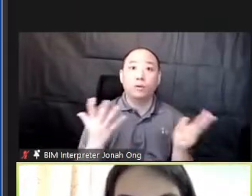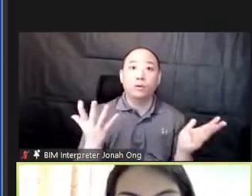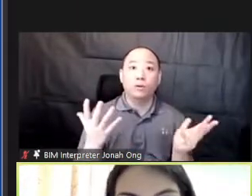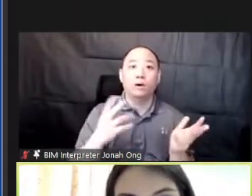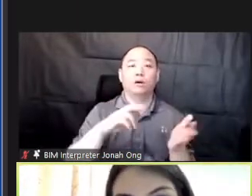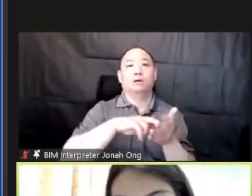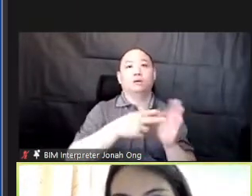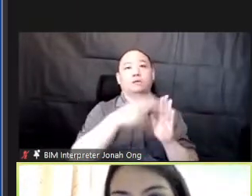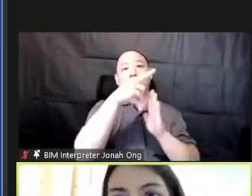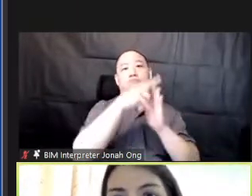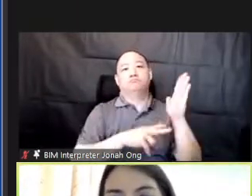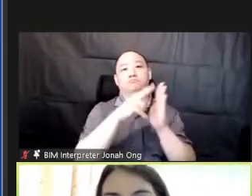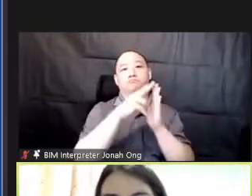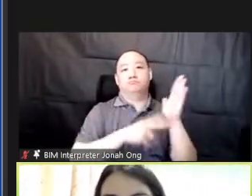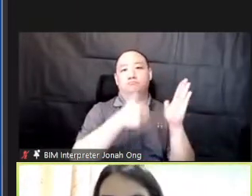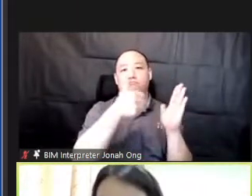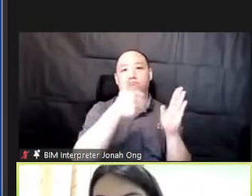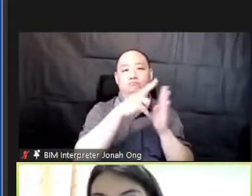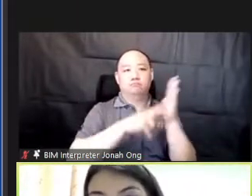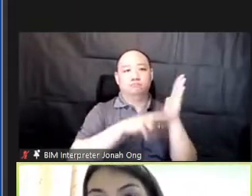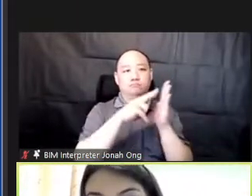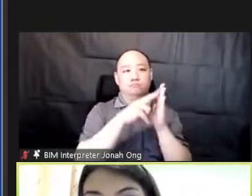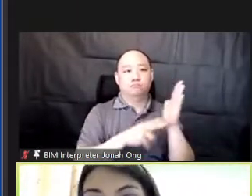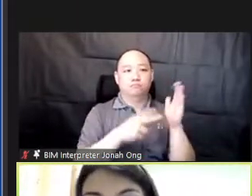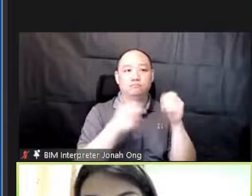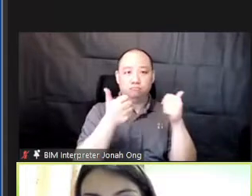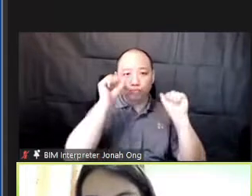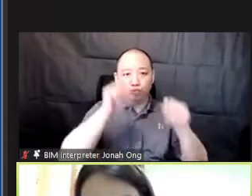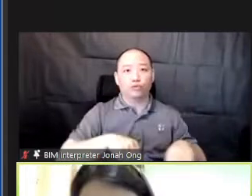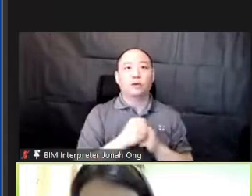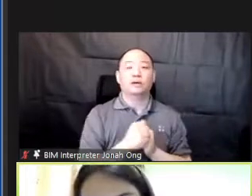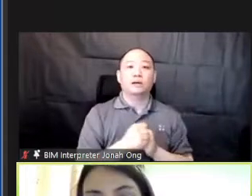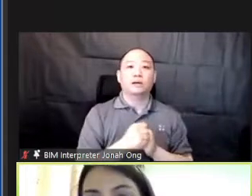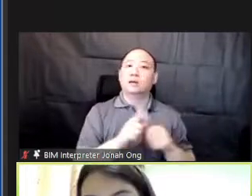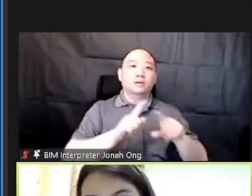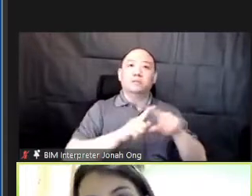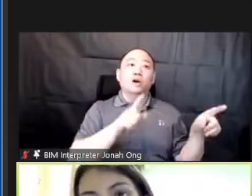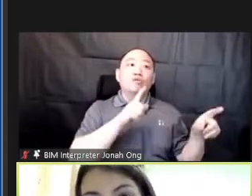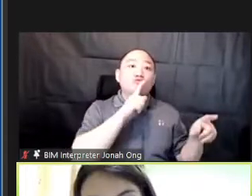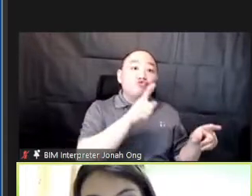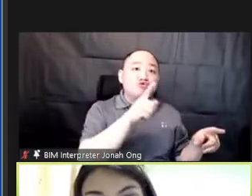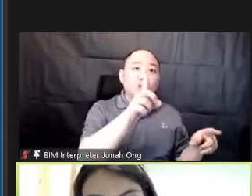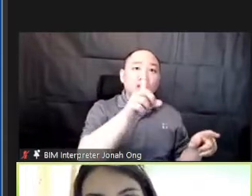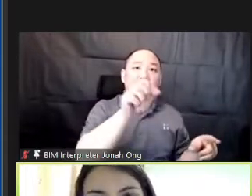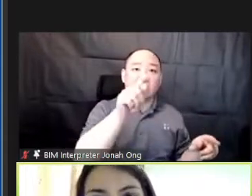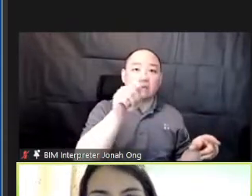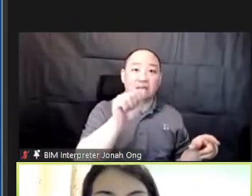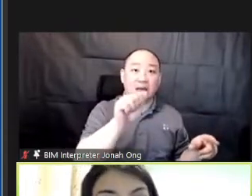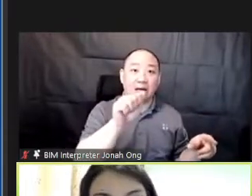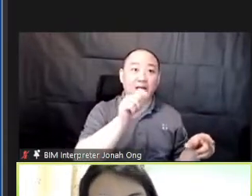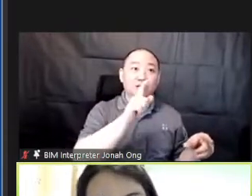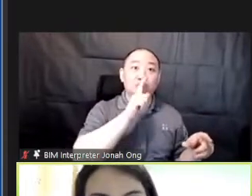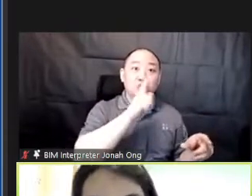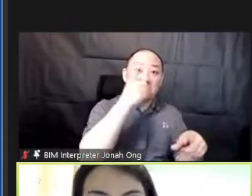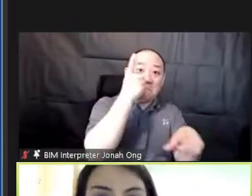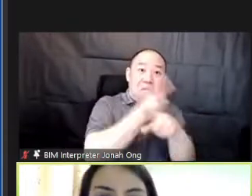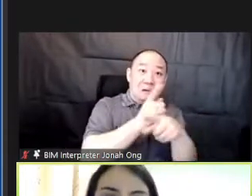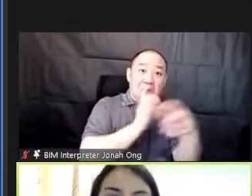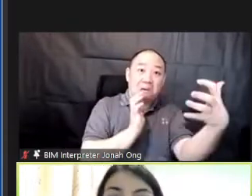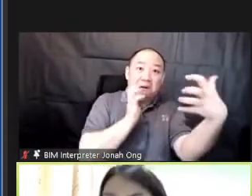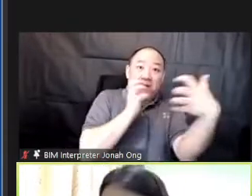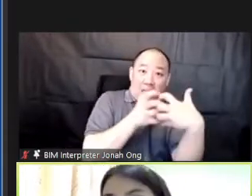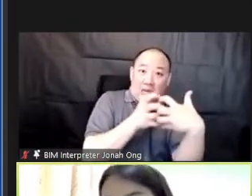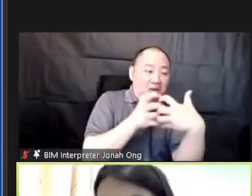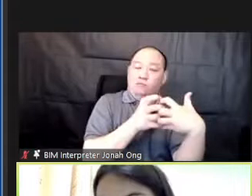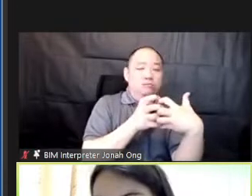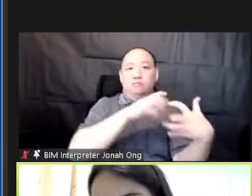literacy is high as well. And we don't have any true data to show us whether our students are literate or not in